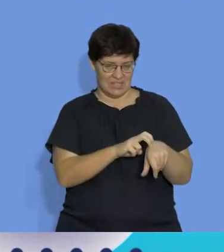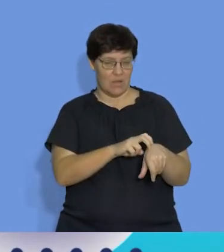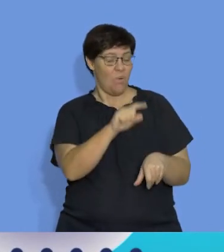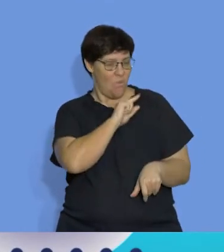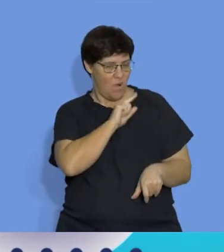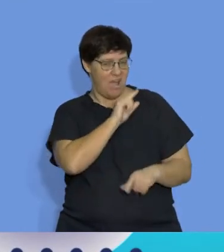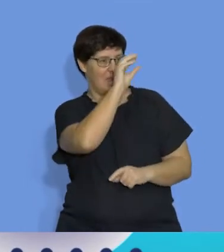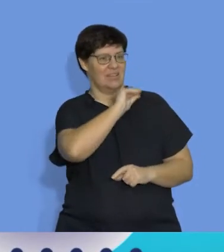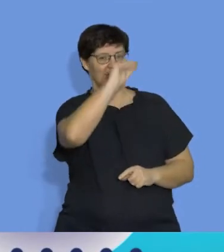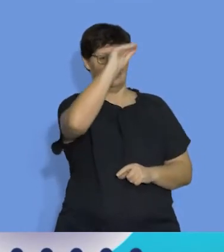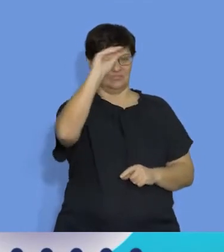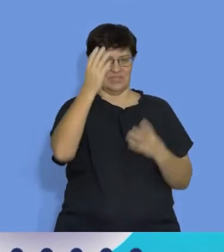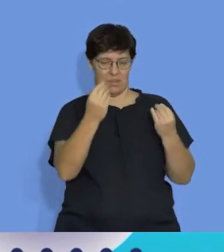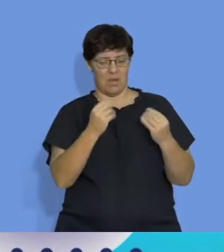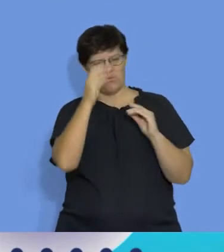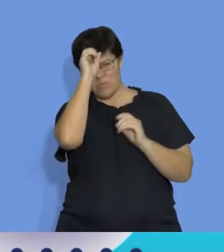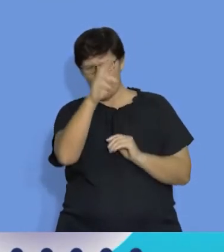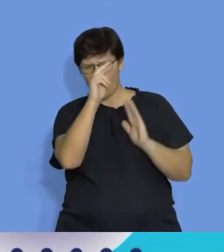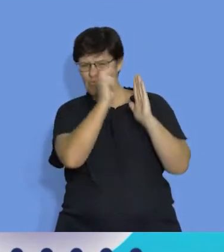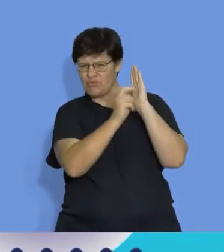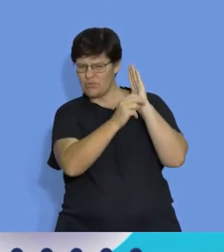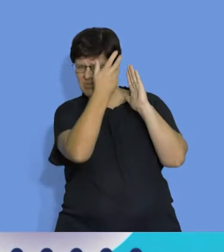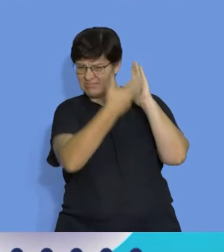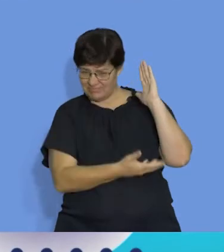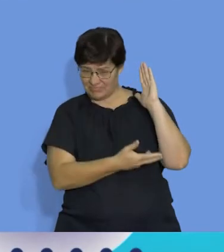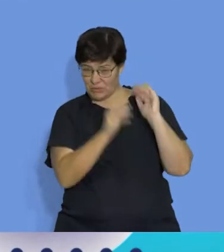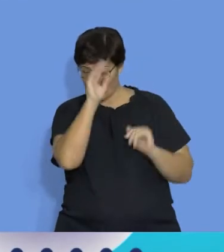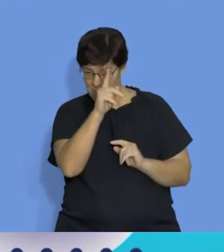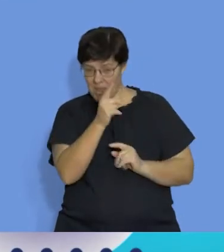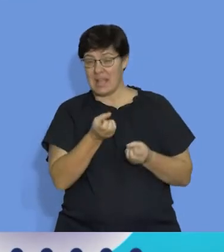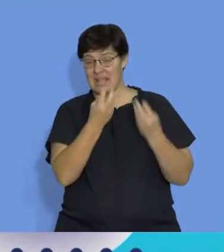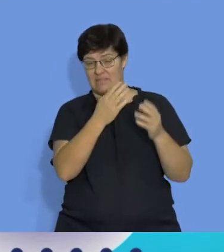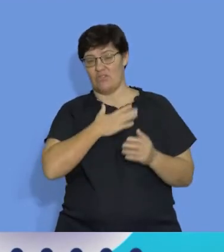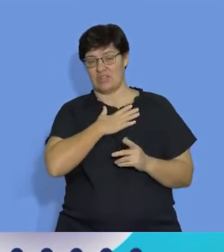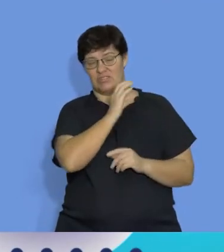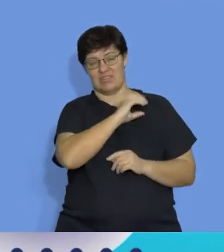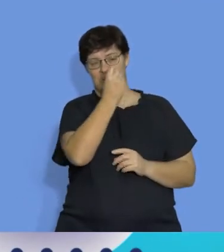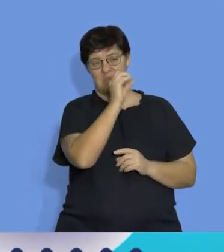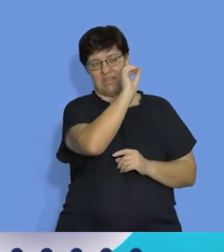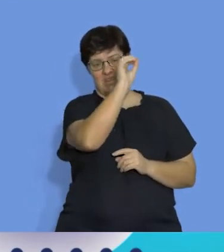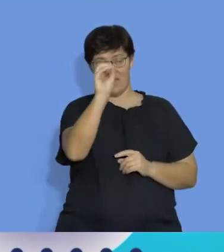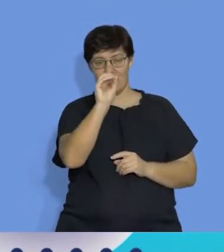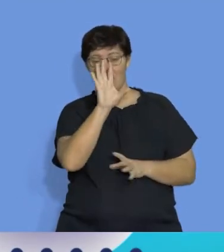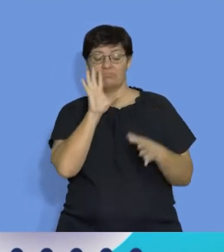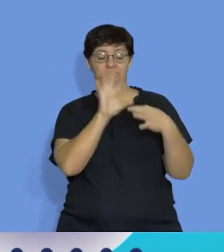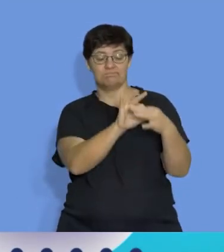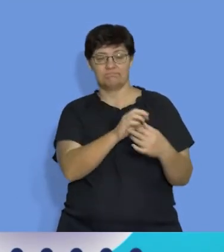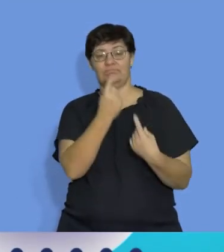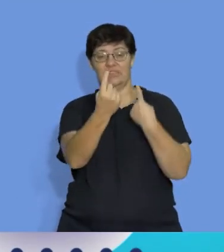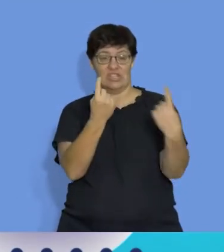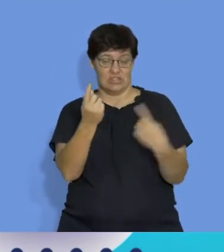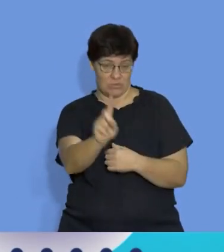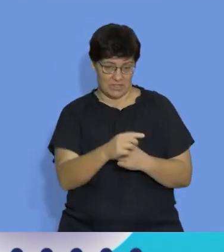oxidation numbers. There's a whole set of rules that we need to remember and know when to apply each one of them in